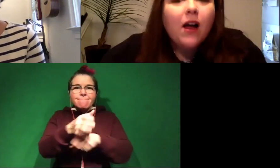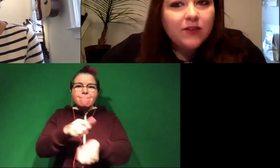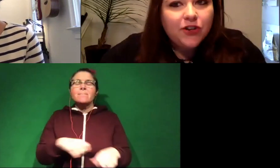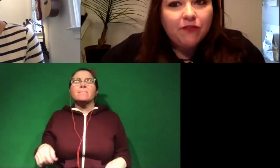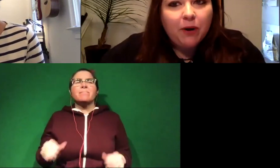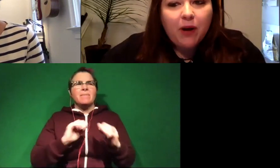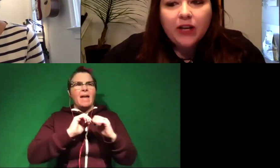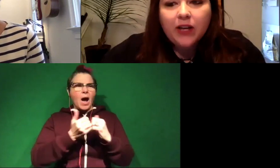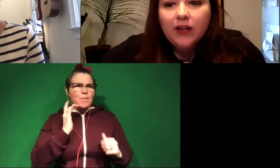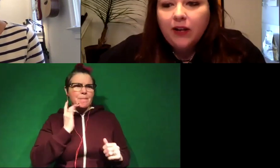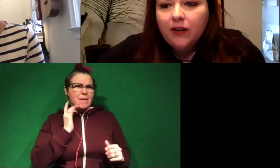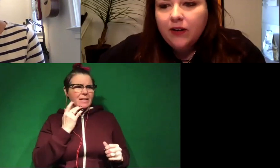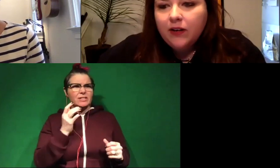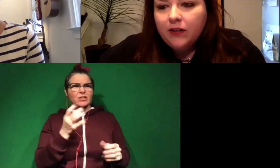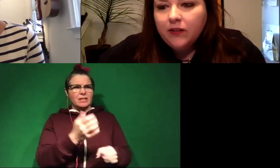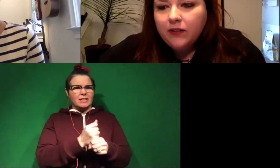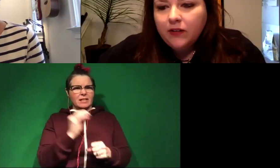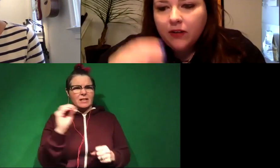get oxygen from our body?